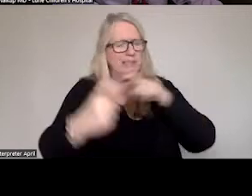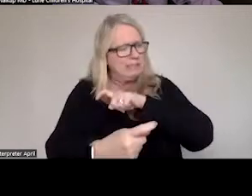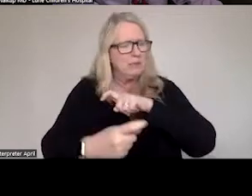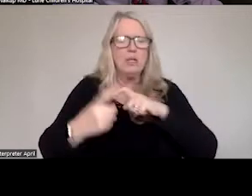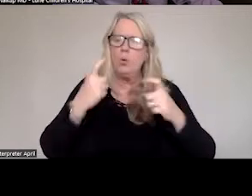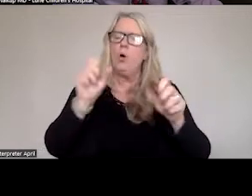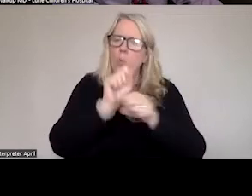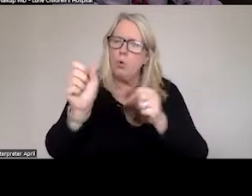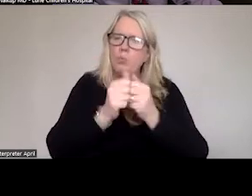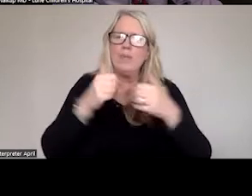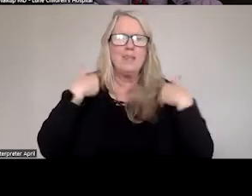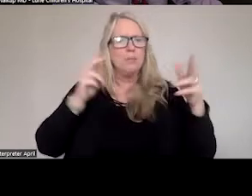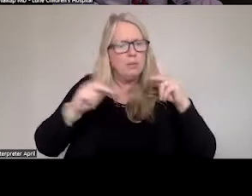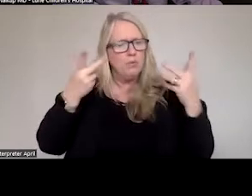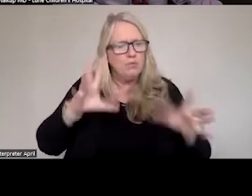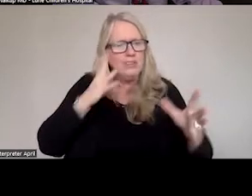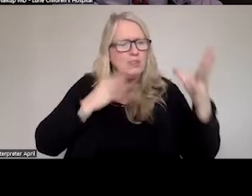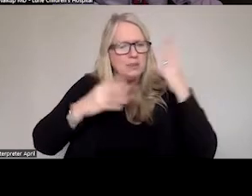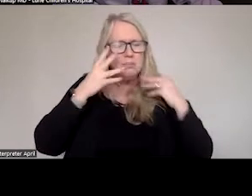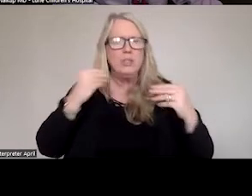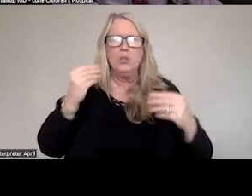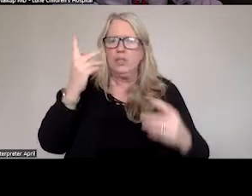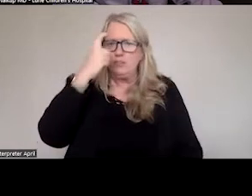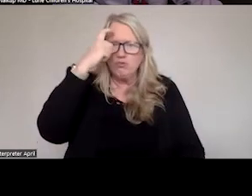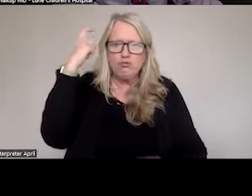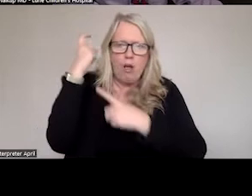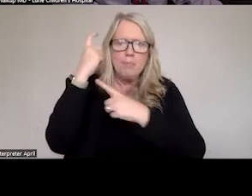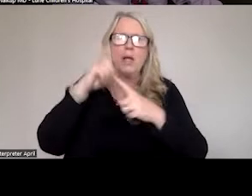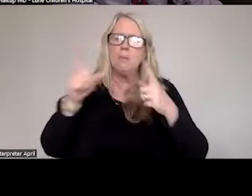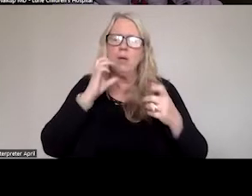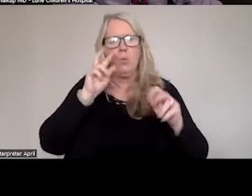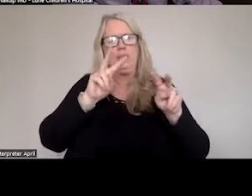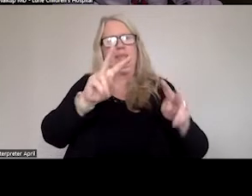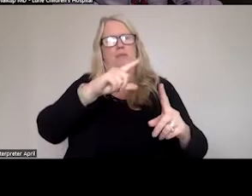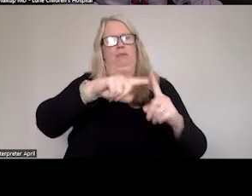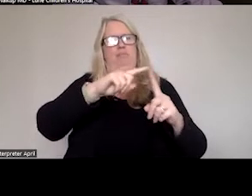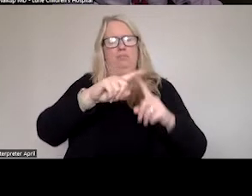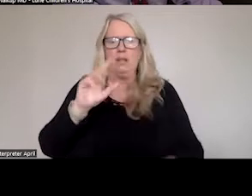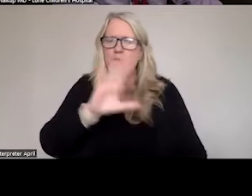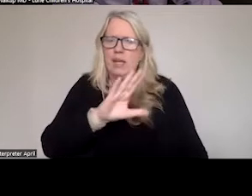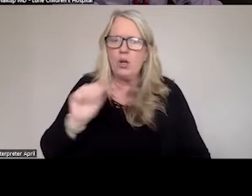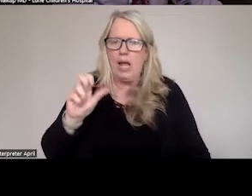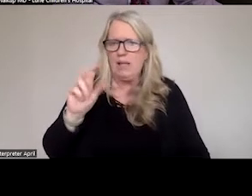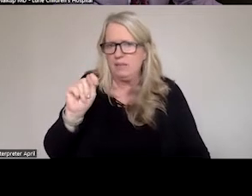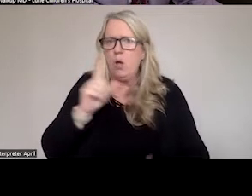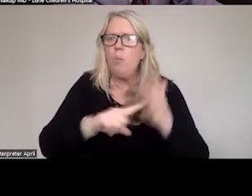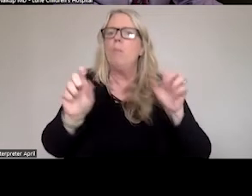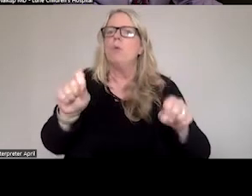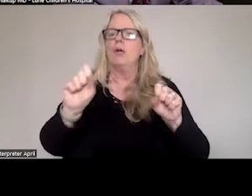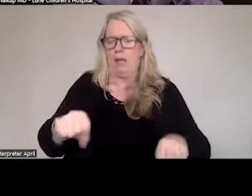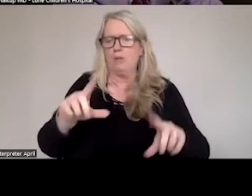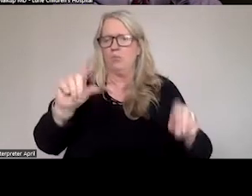young people who have experienced a lot of trauma, but again, they're really seen for their assets and their leadership potential. Next slide.